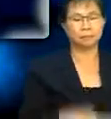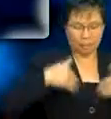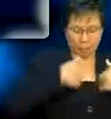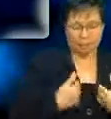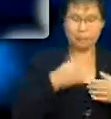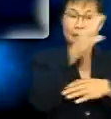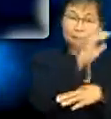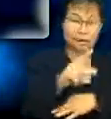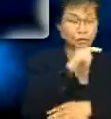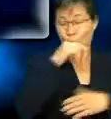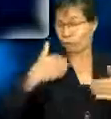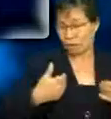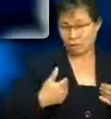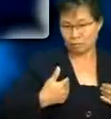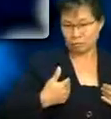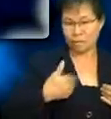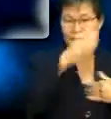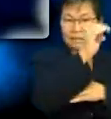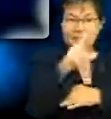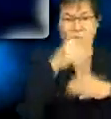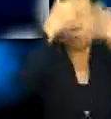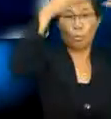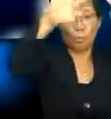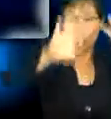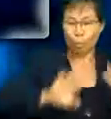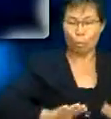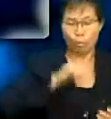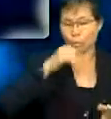Animal cells do not have cell walls.